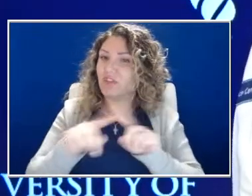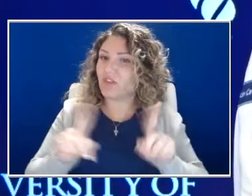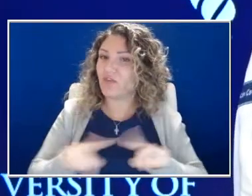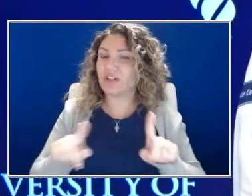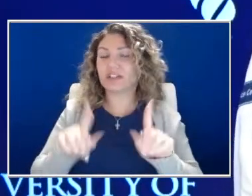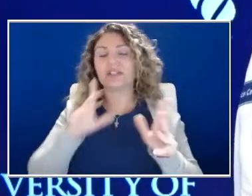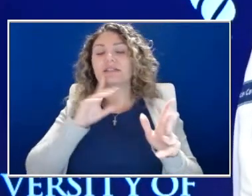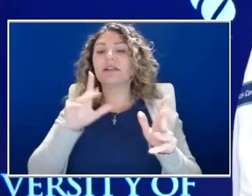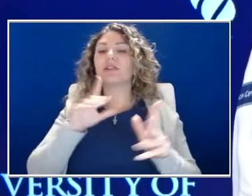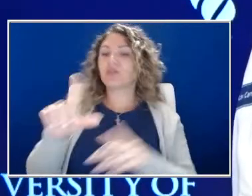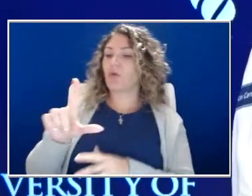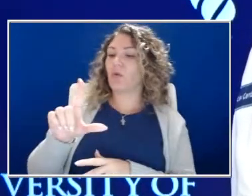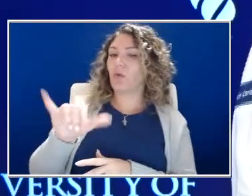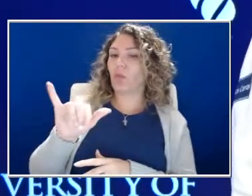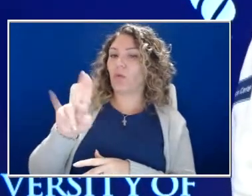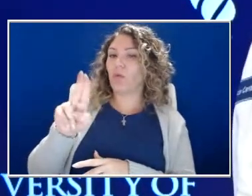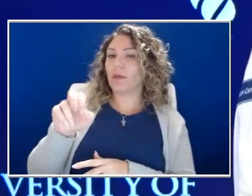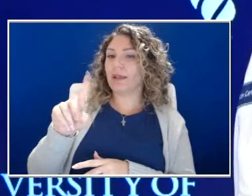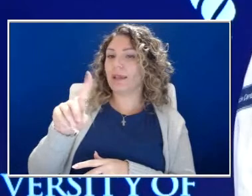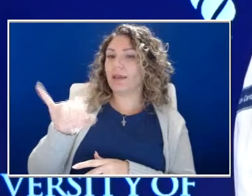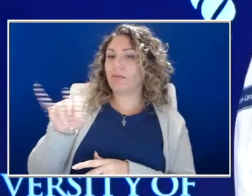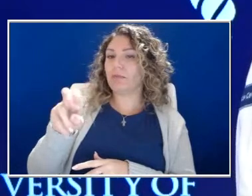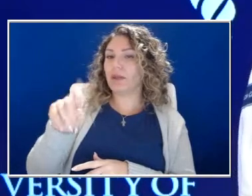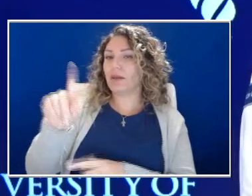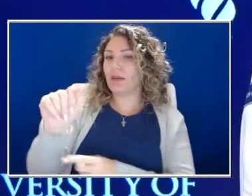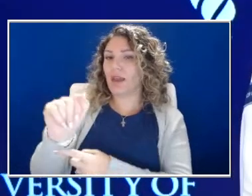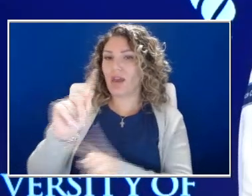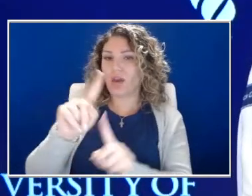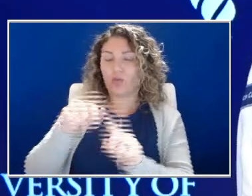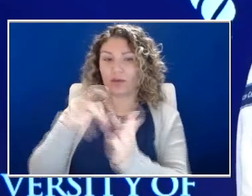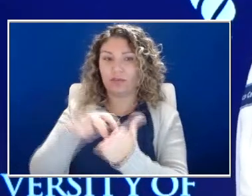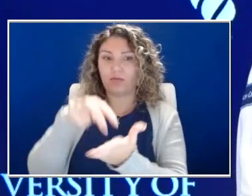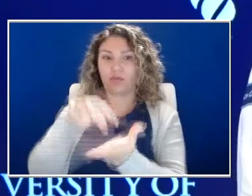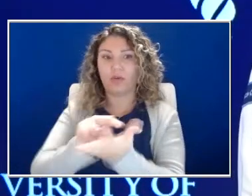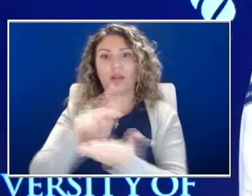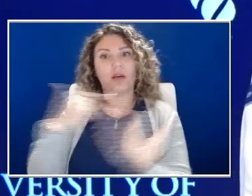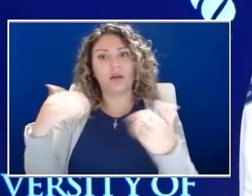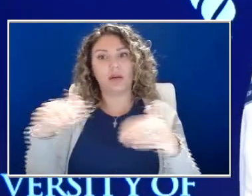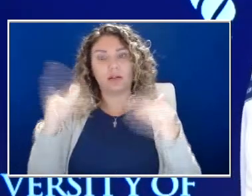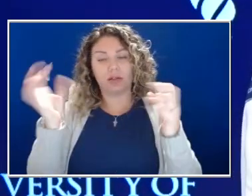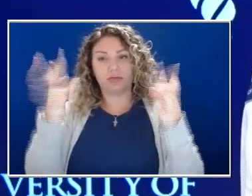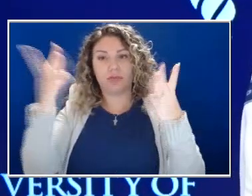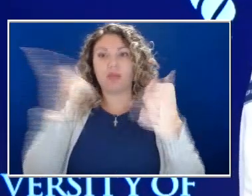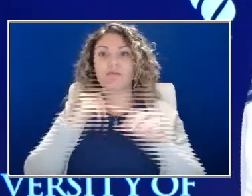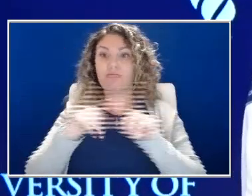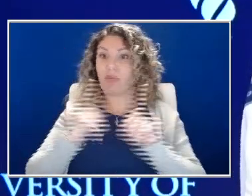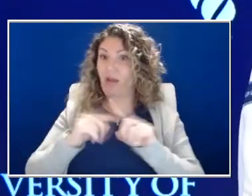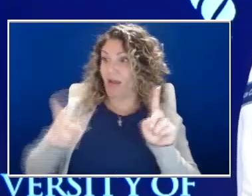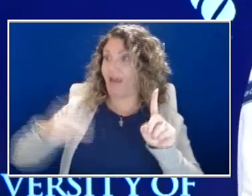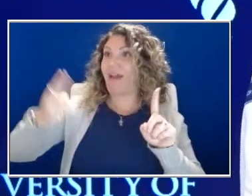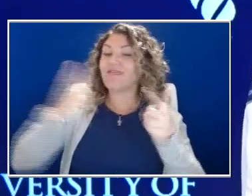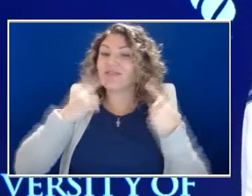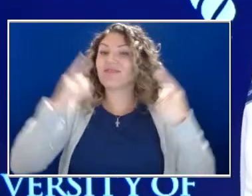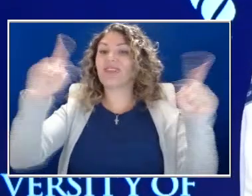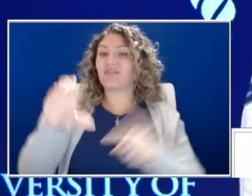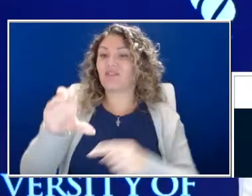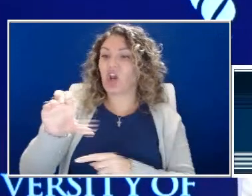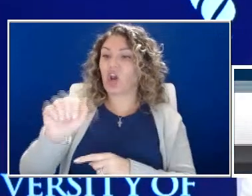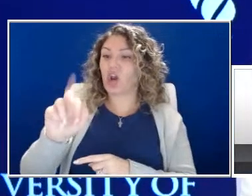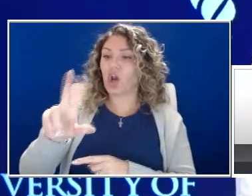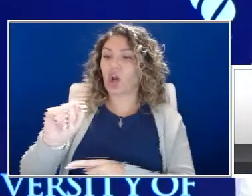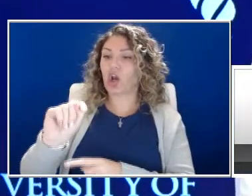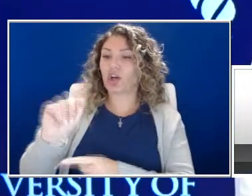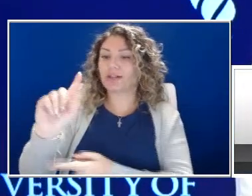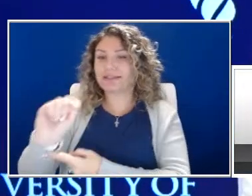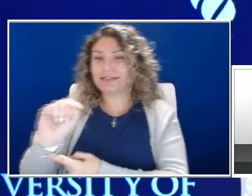adults, when relapse is a disastrous problem, but highly effective CAR T therapy available. Different types of non-Hodgkin's lymphoma,